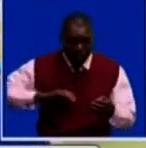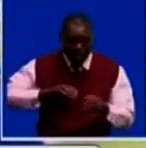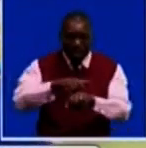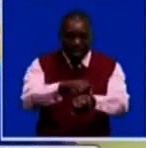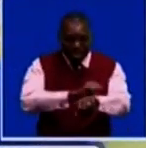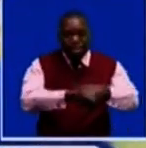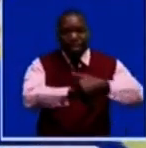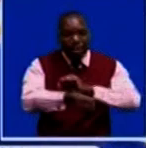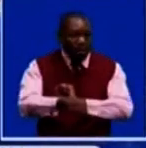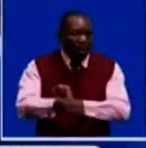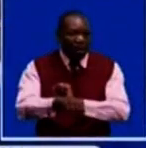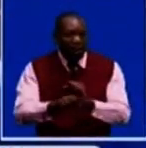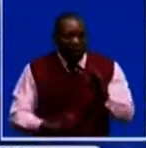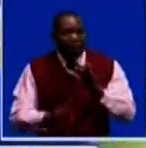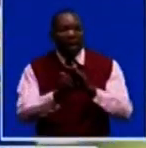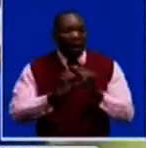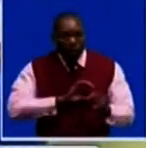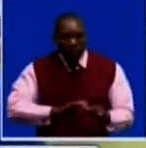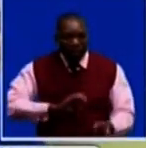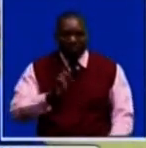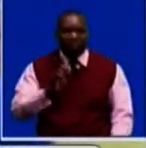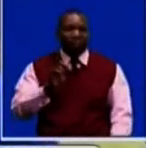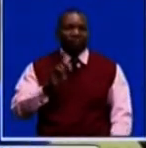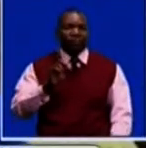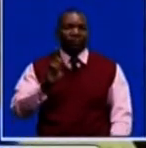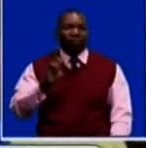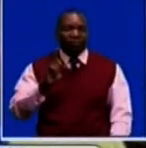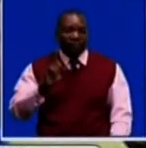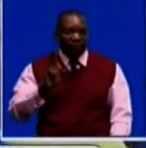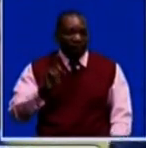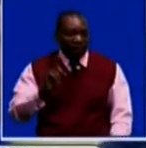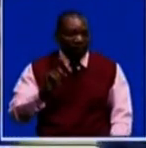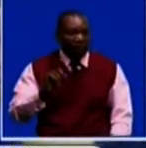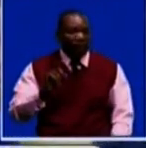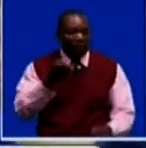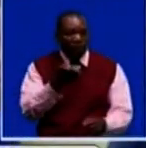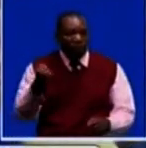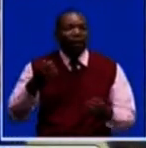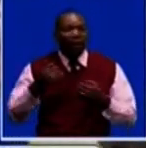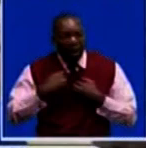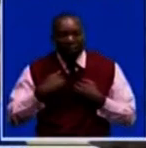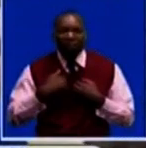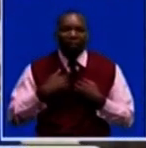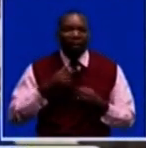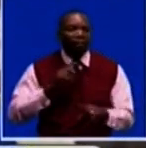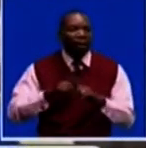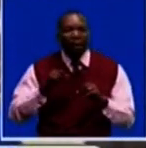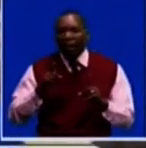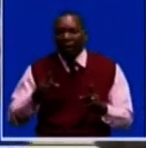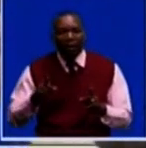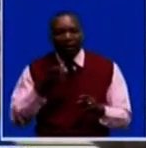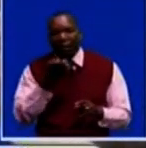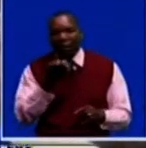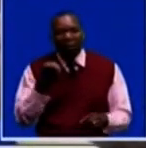not experience any cholera this year. Of course, we do have equipment, but again, we cannot say we have